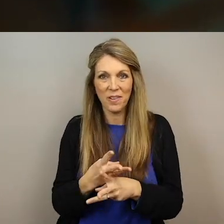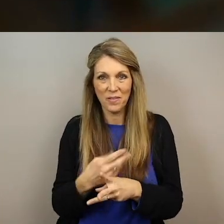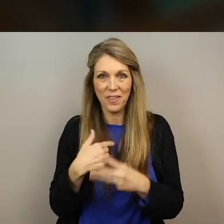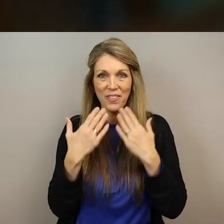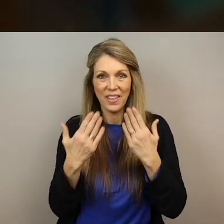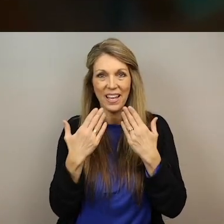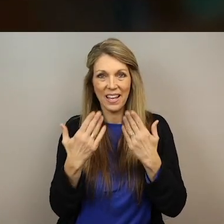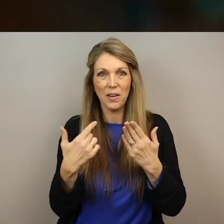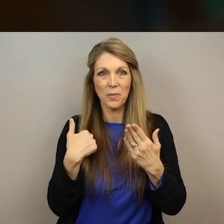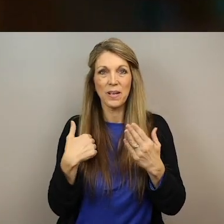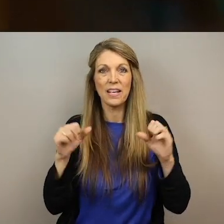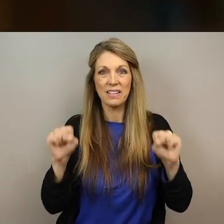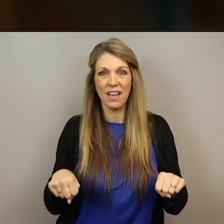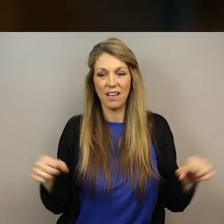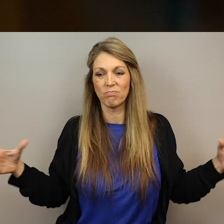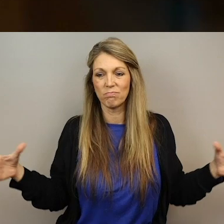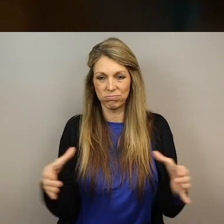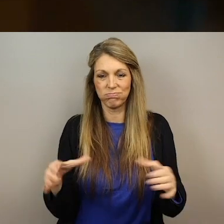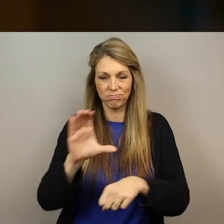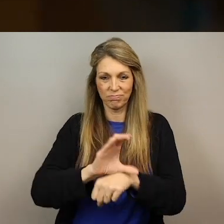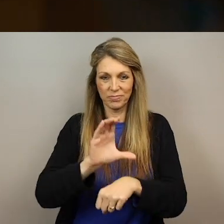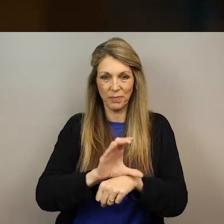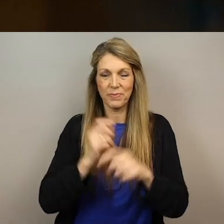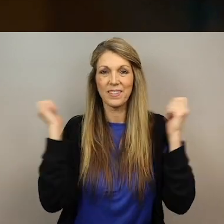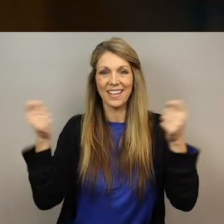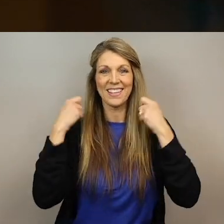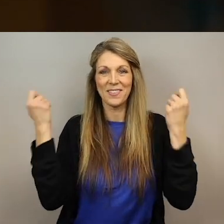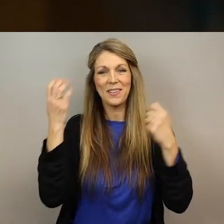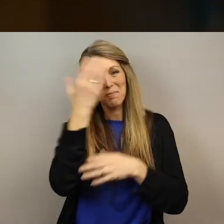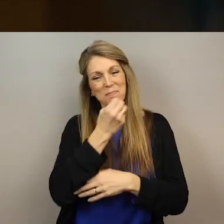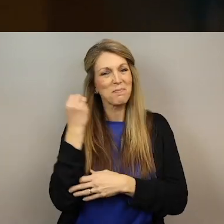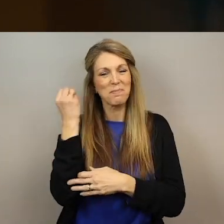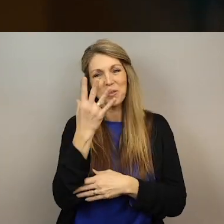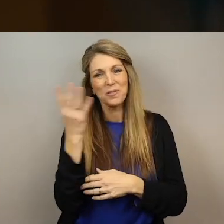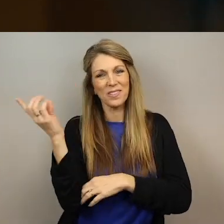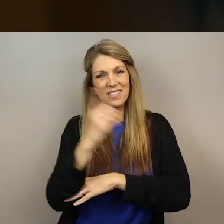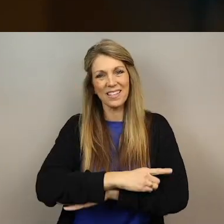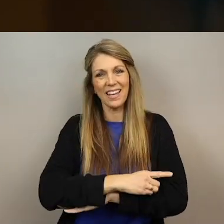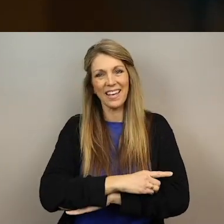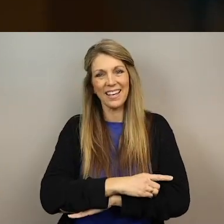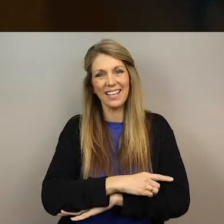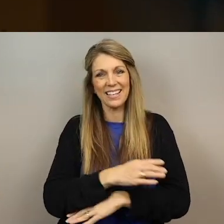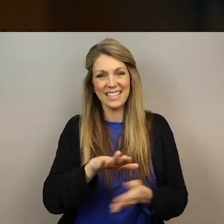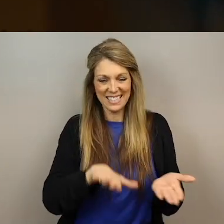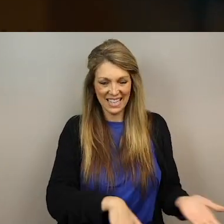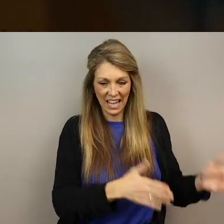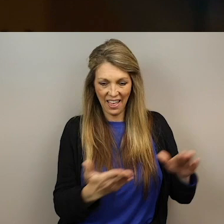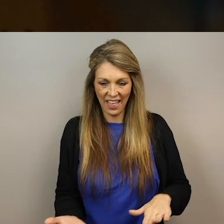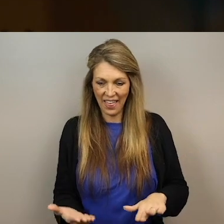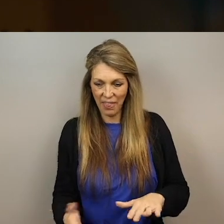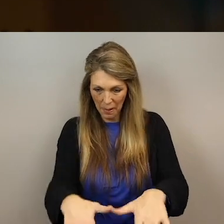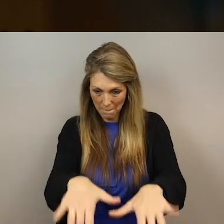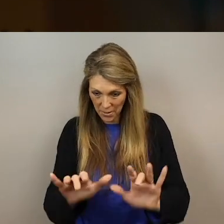And so we thank you that we can come together with the church and we can celebrate this beautiful day, celebrating the death, burial,